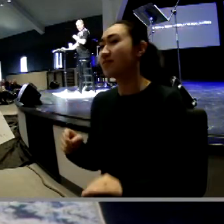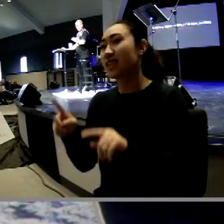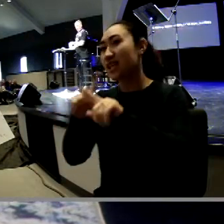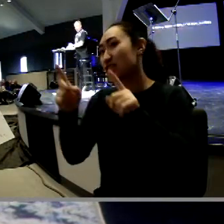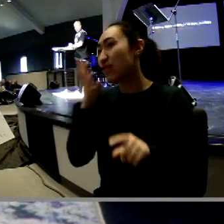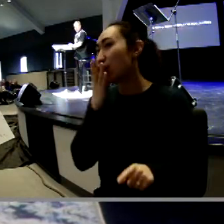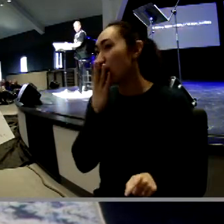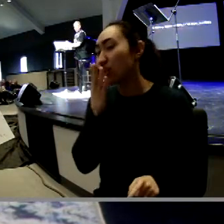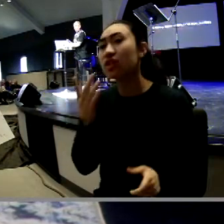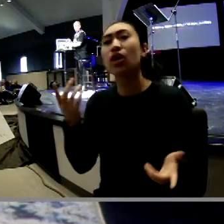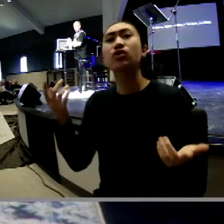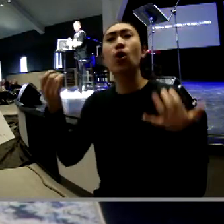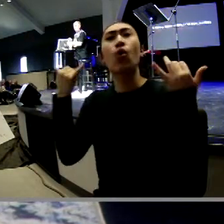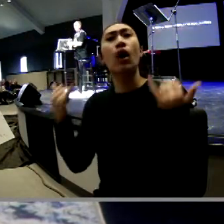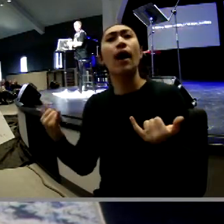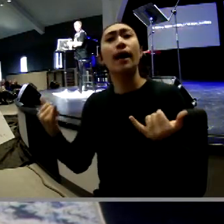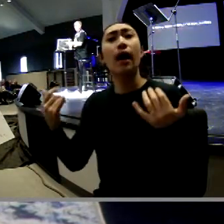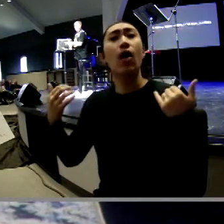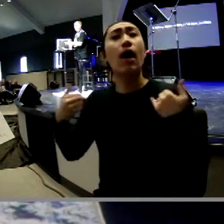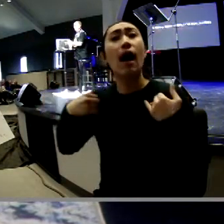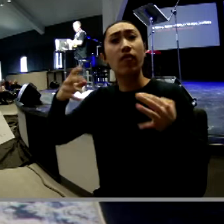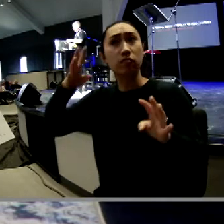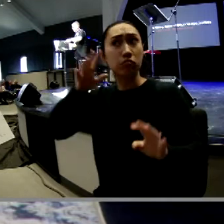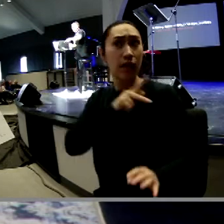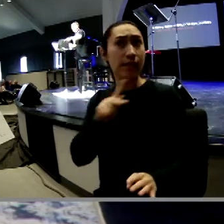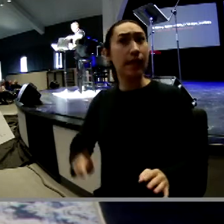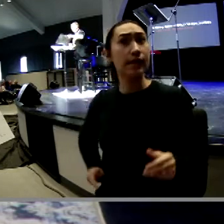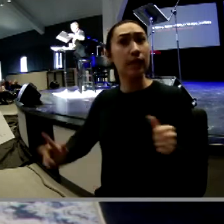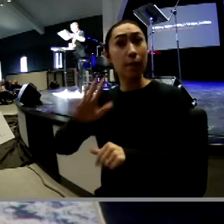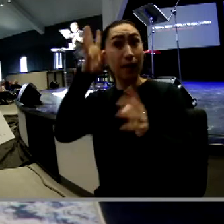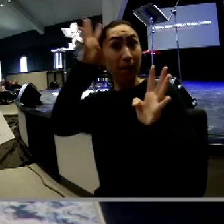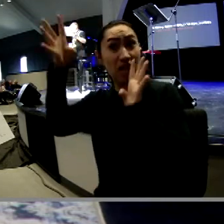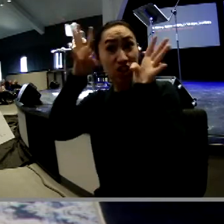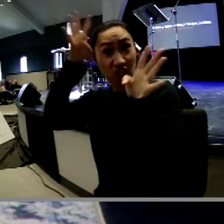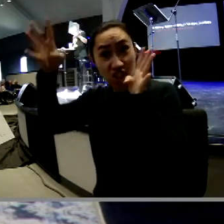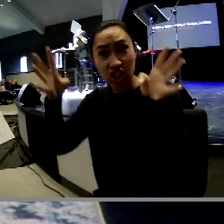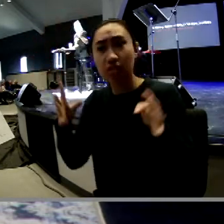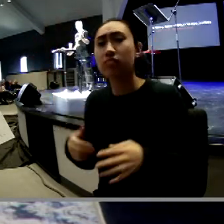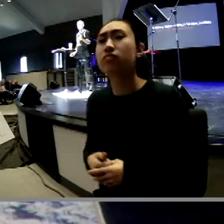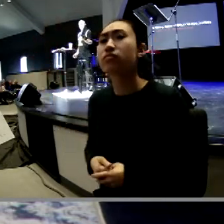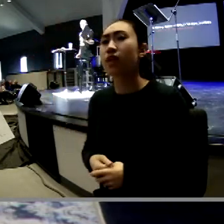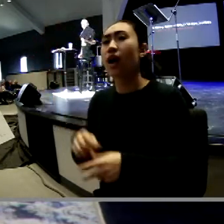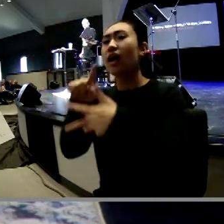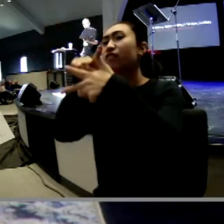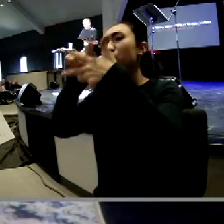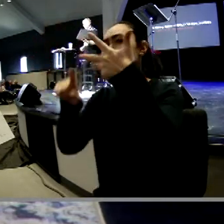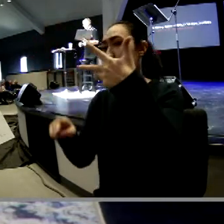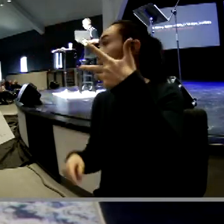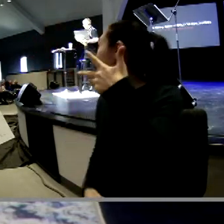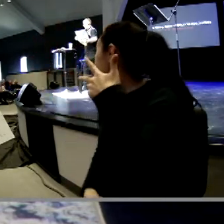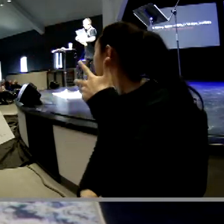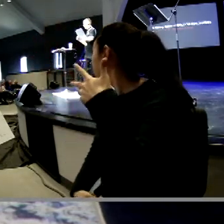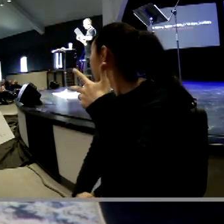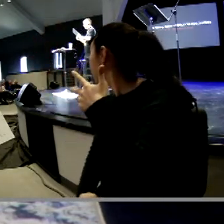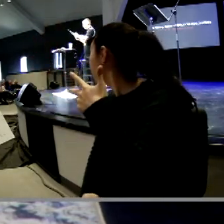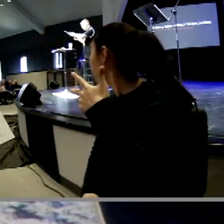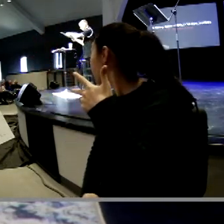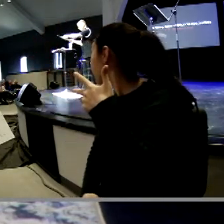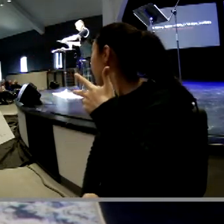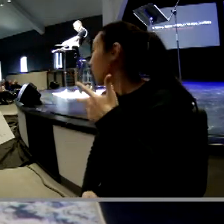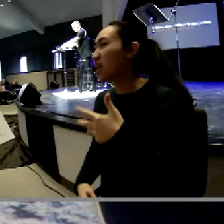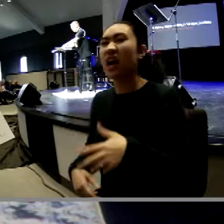kingdom imagination. Three of them. Now, this is my personal palette. I use this for most of my oil paintings.